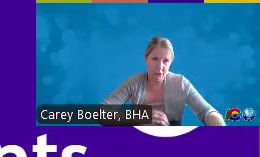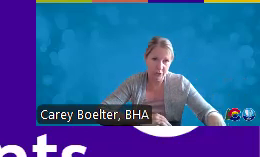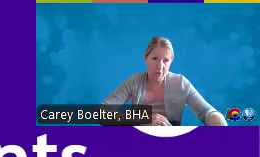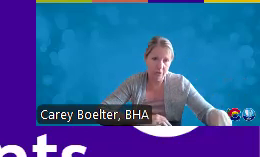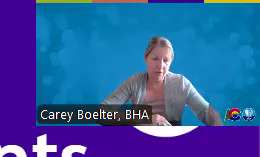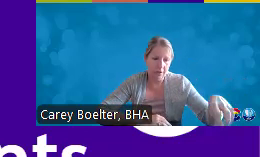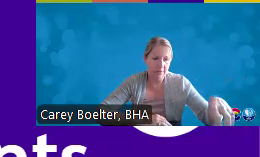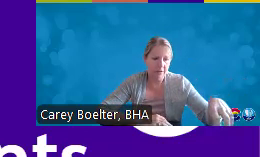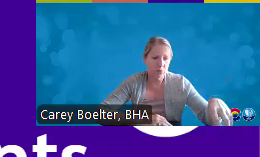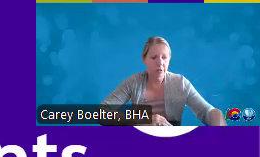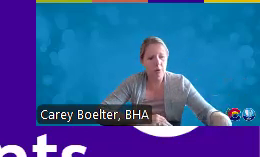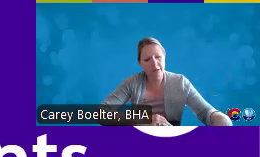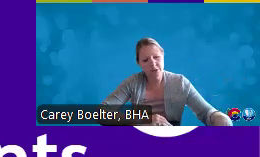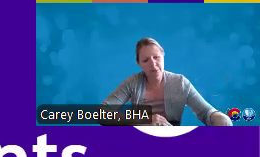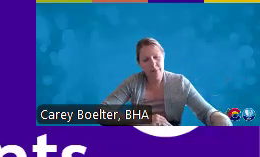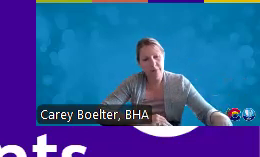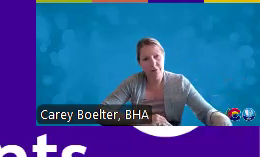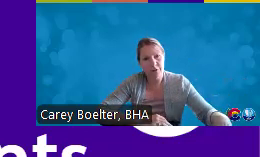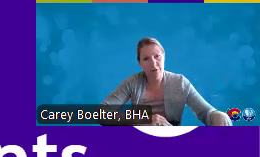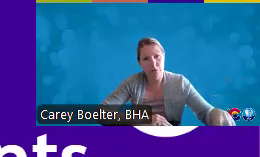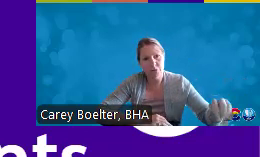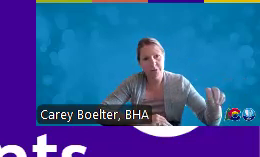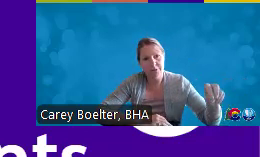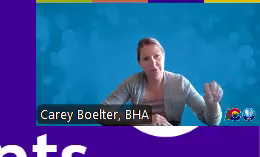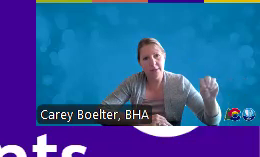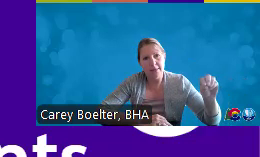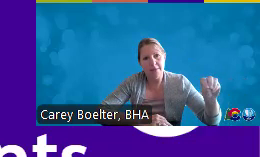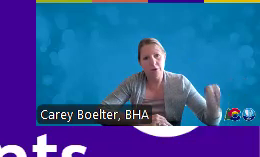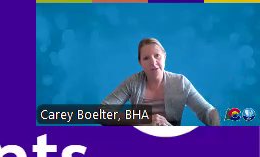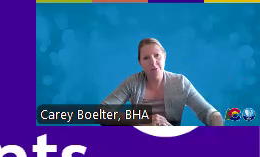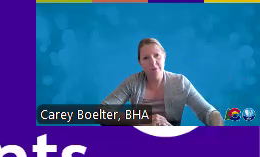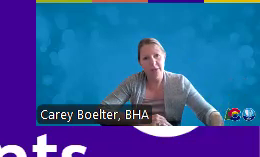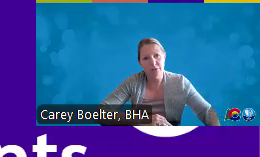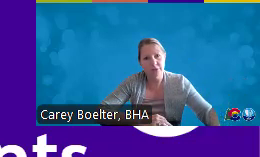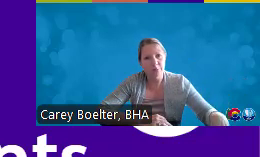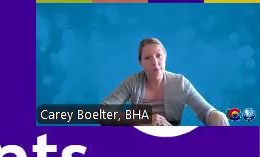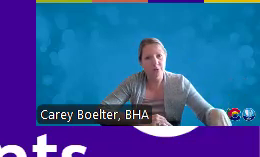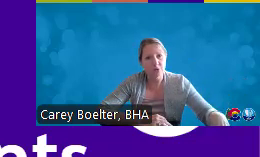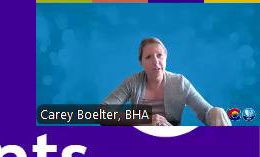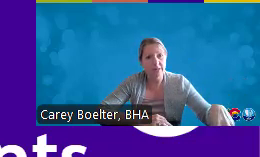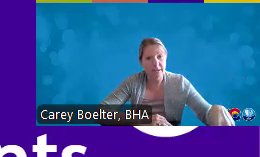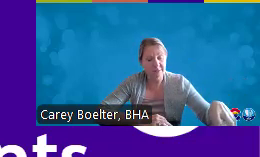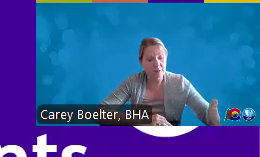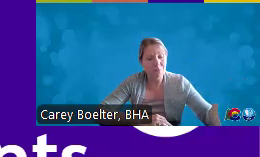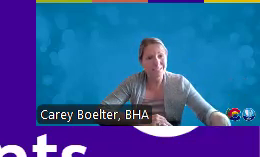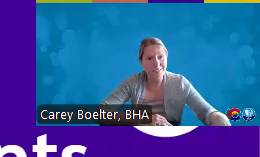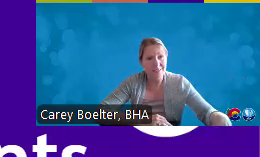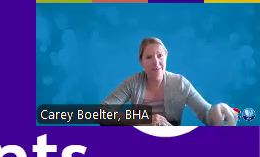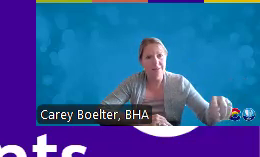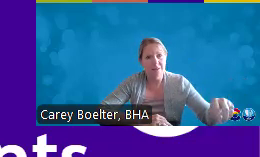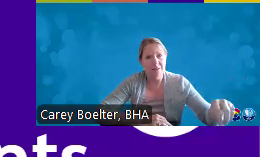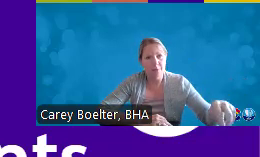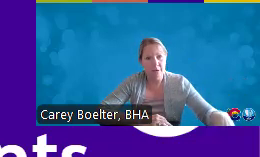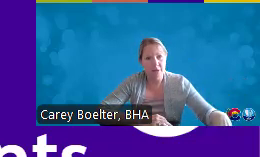that definition, and that's really what I talked about when I first started, which was the crisis professional is the person who's trained and has